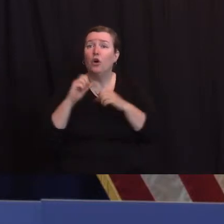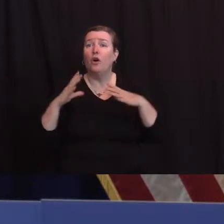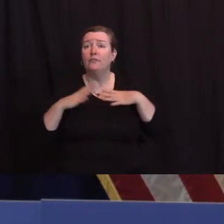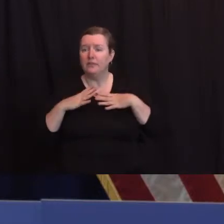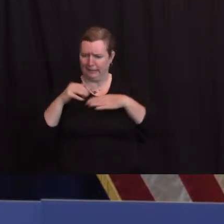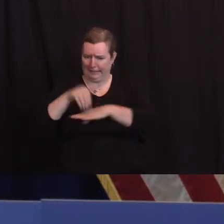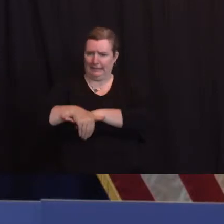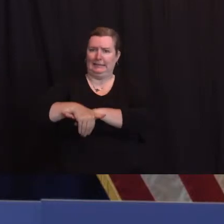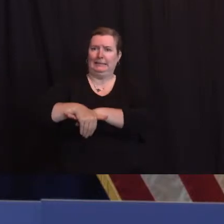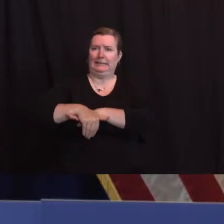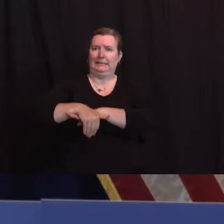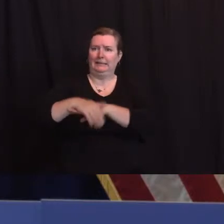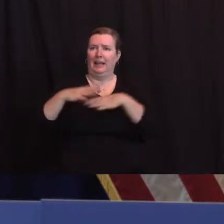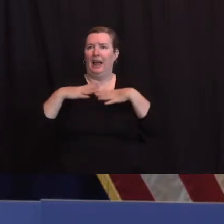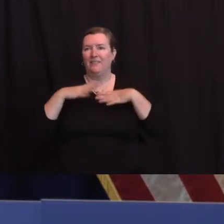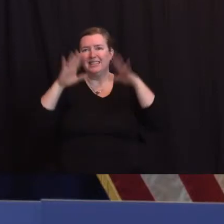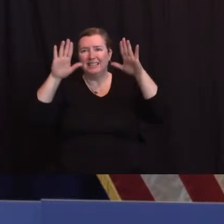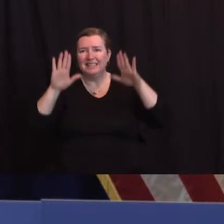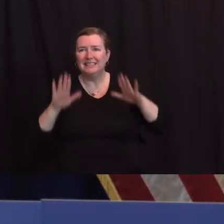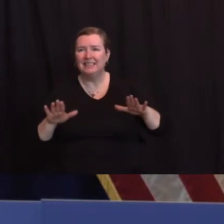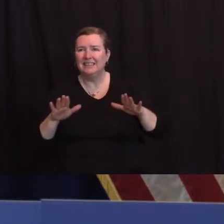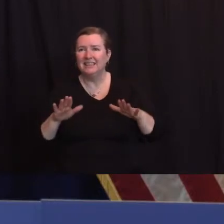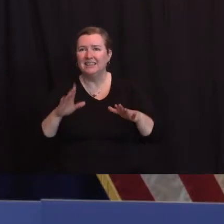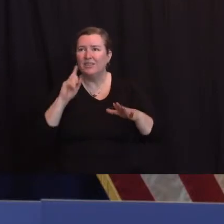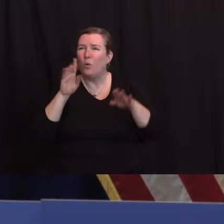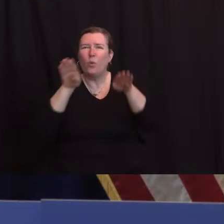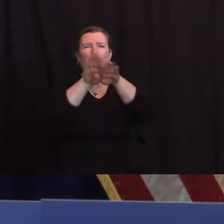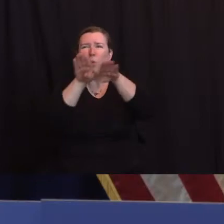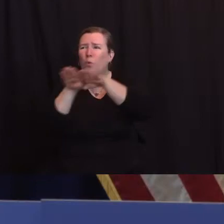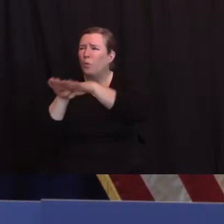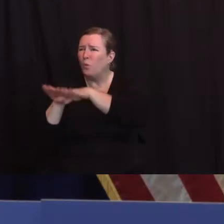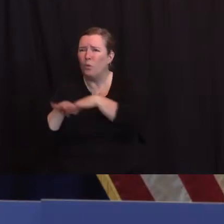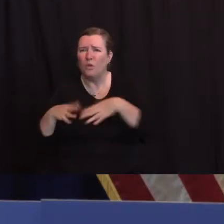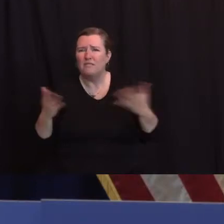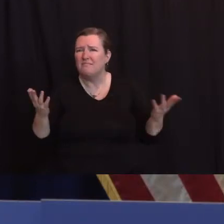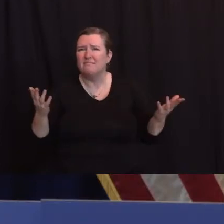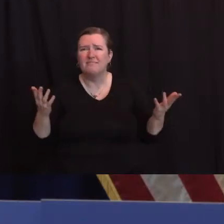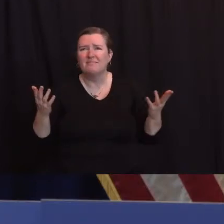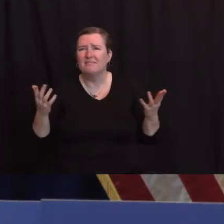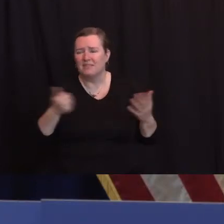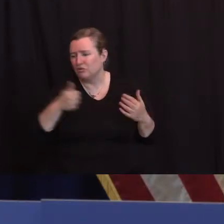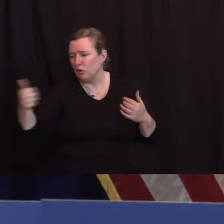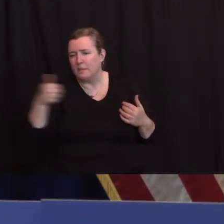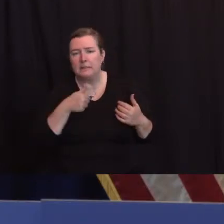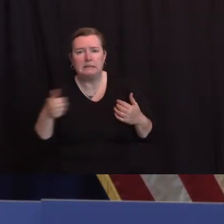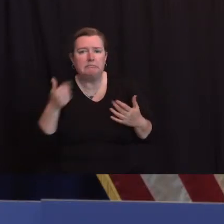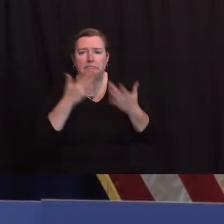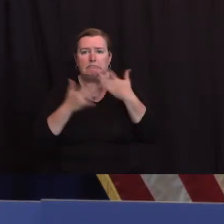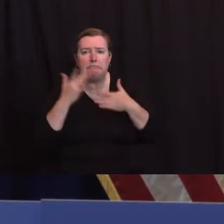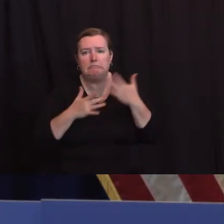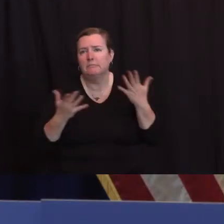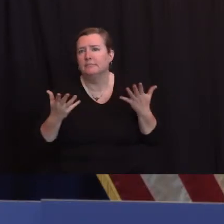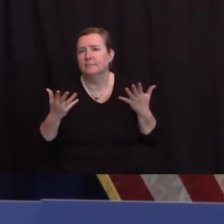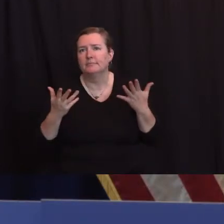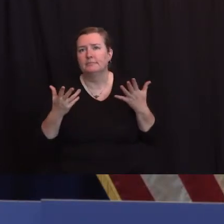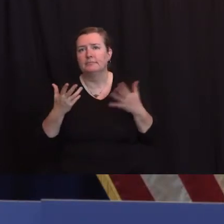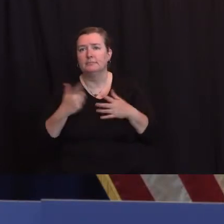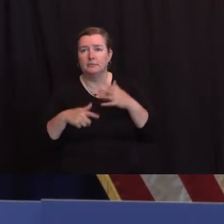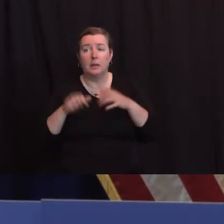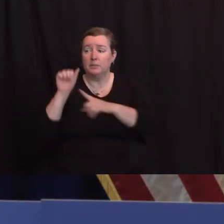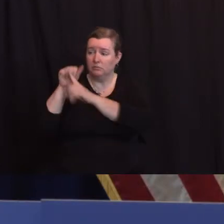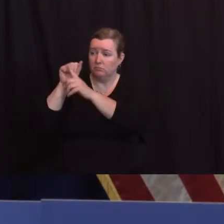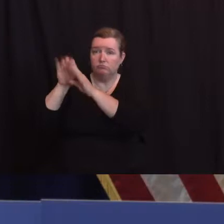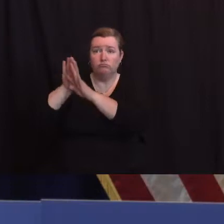Sunday afternoon? And then a lot of it is transportation. We're finding out an awful lot about people when we knock on their doors, and we get